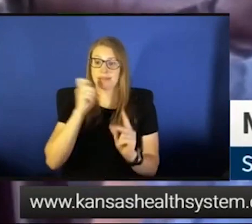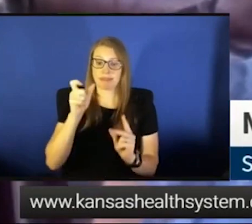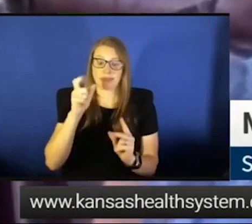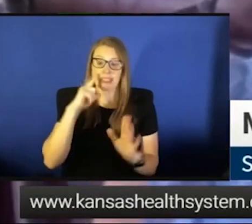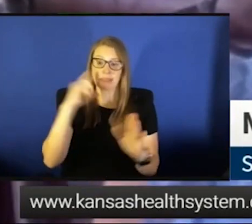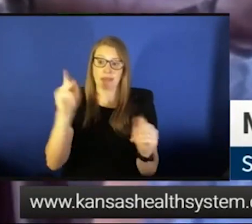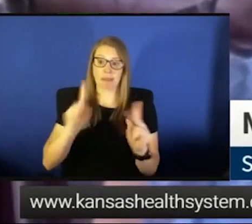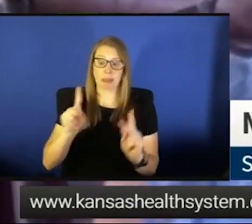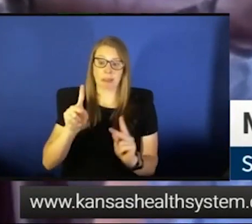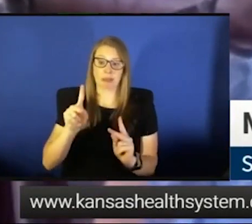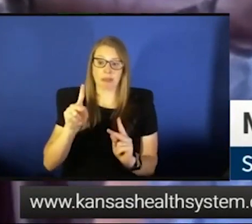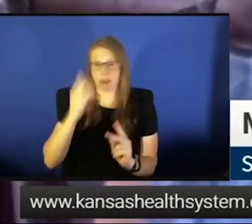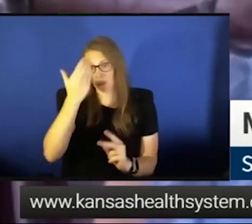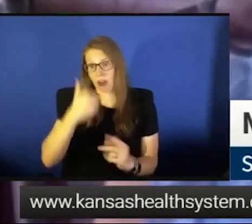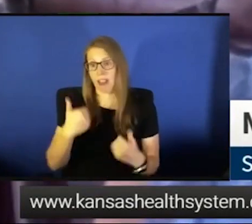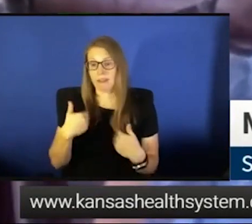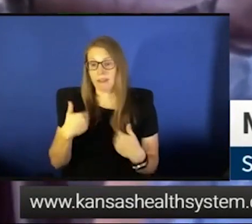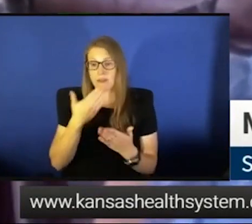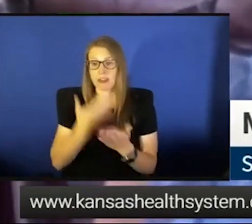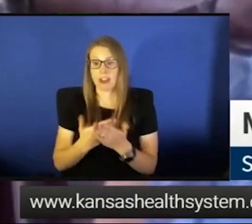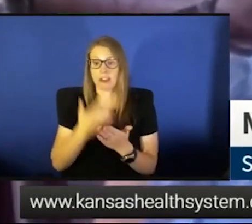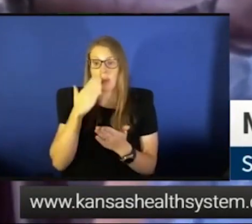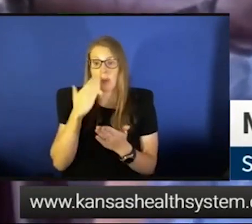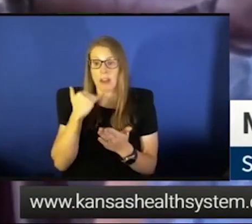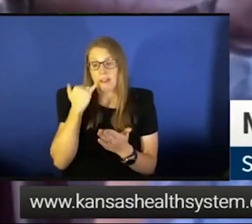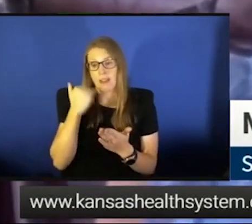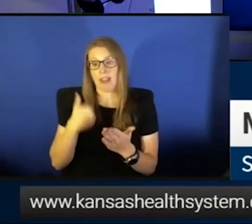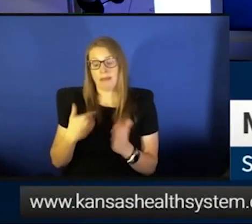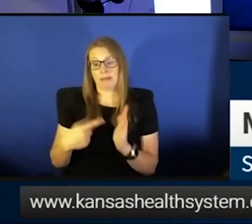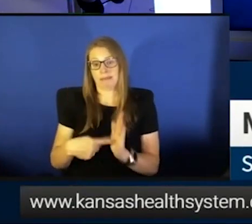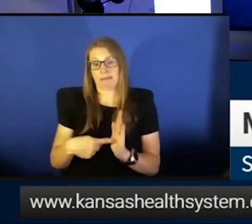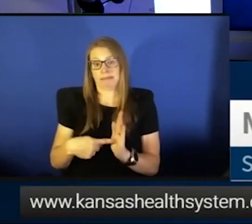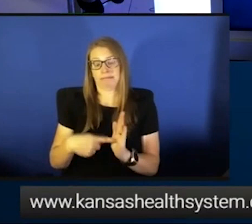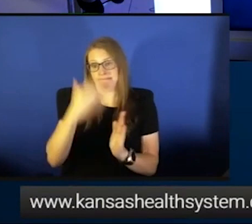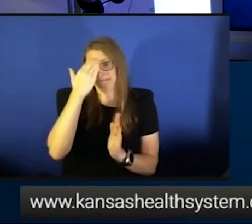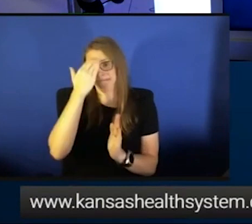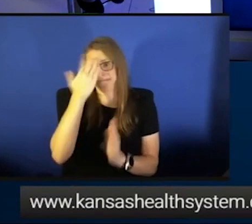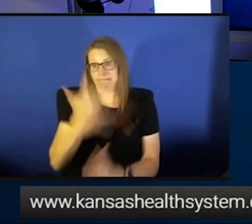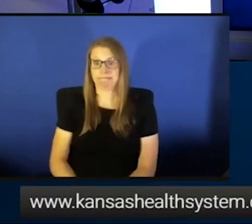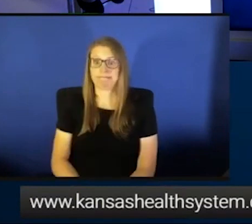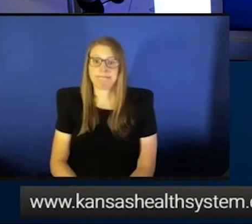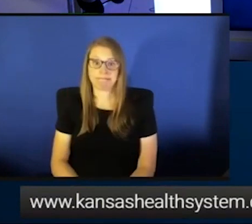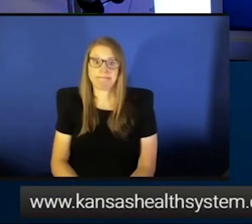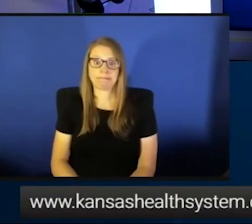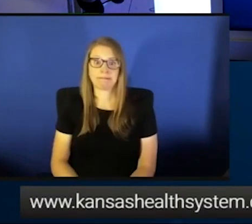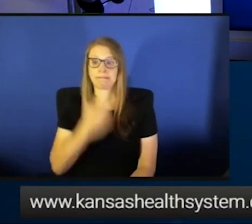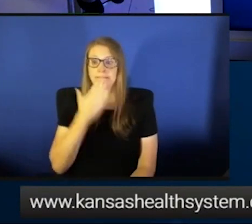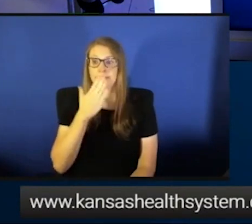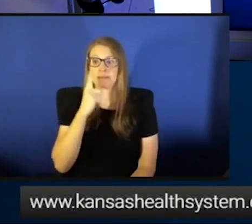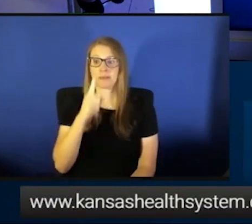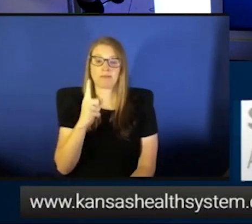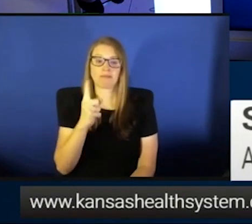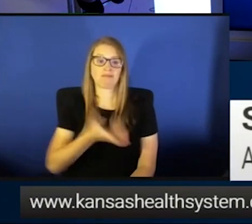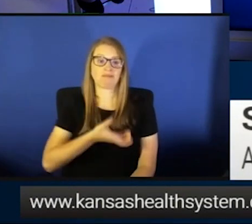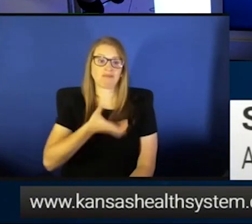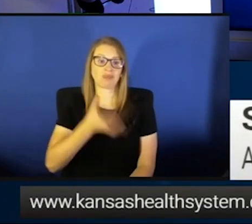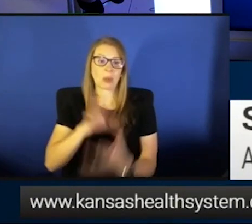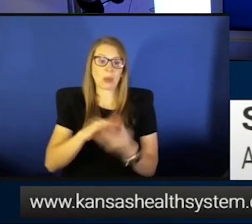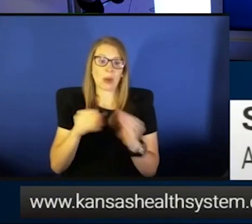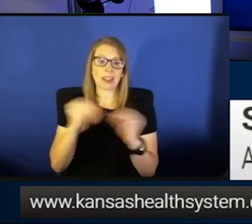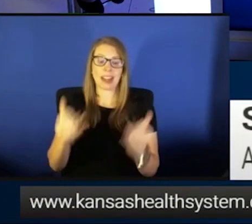But it helps if you know the signs and symptoms. Thank you so much for sharing your story today. We really appreciate it.